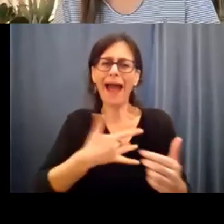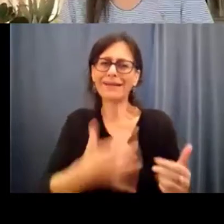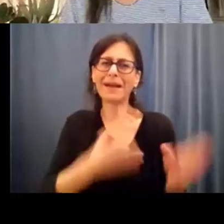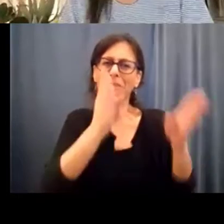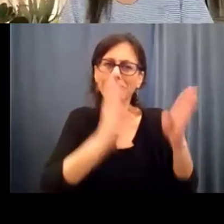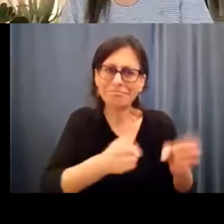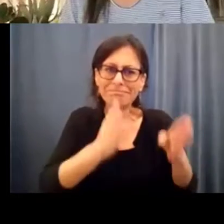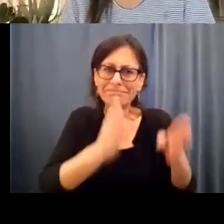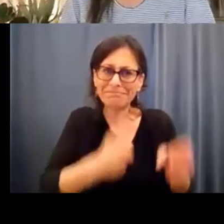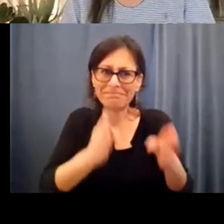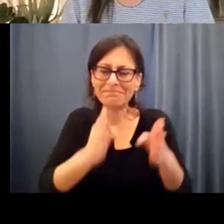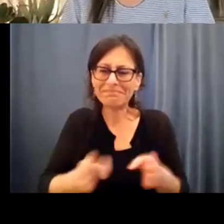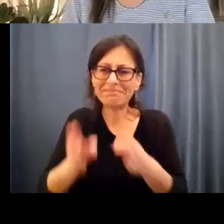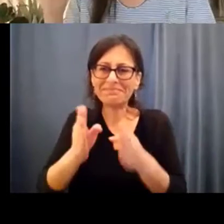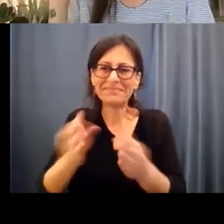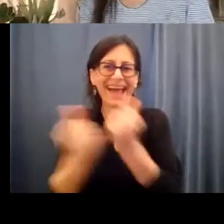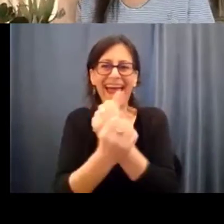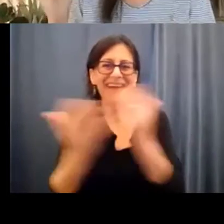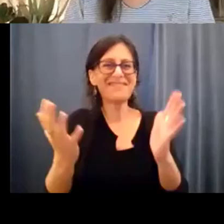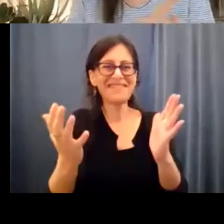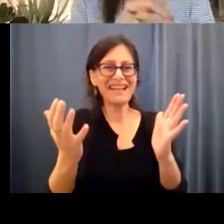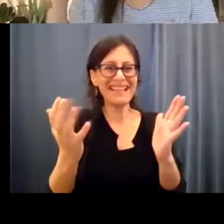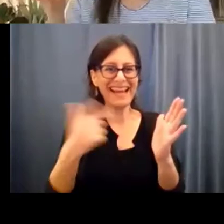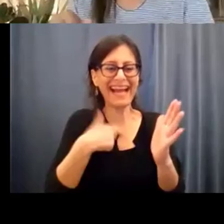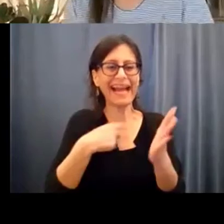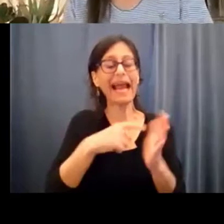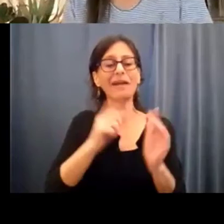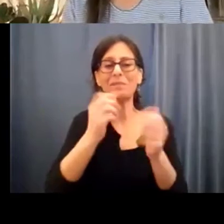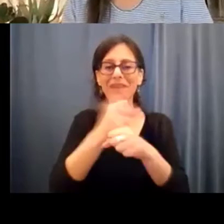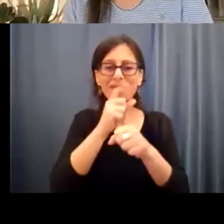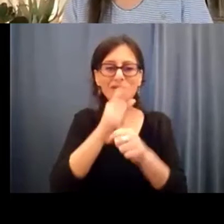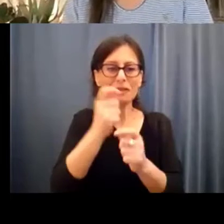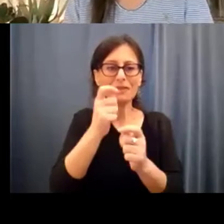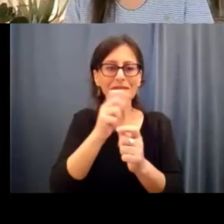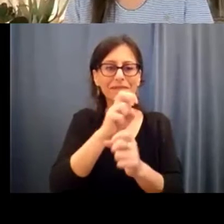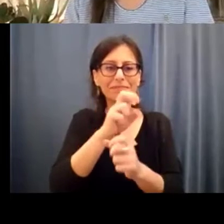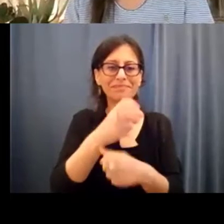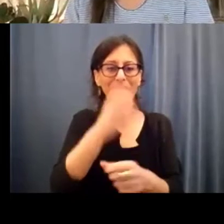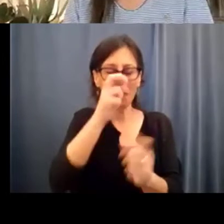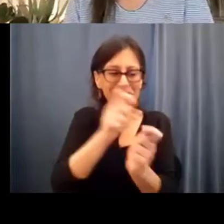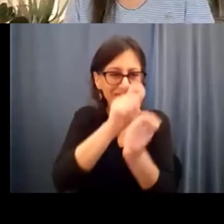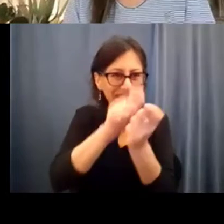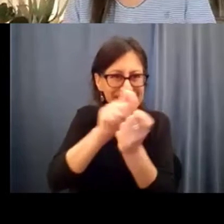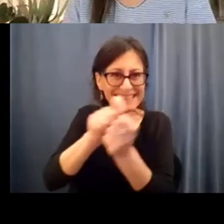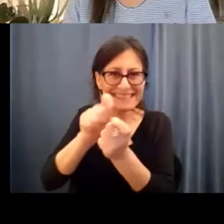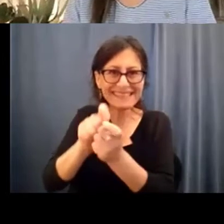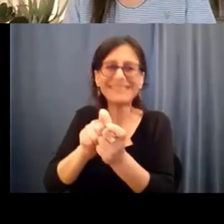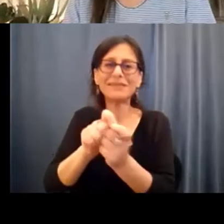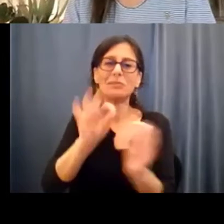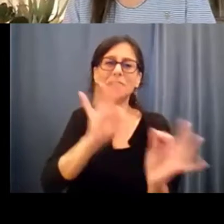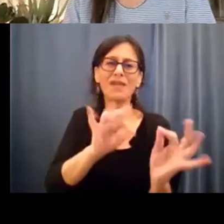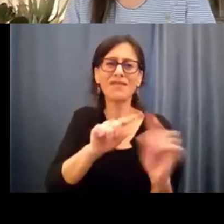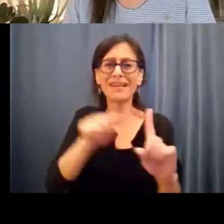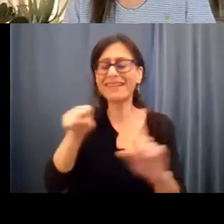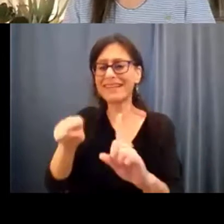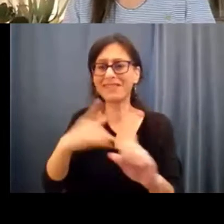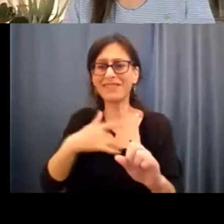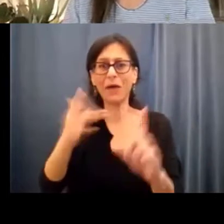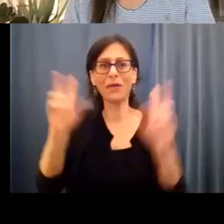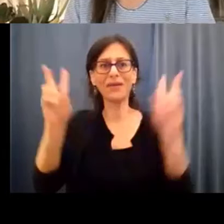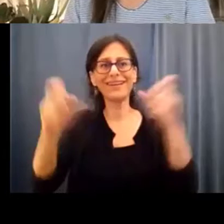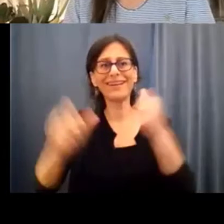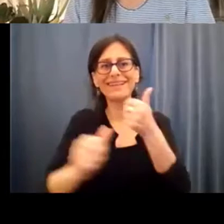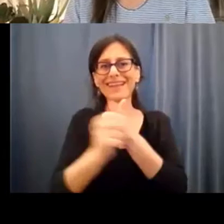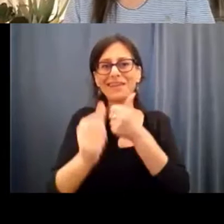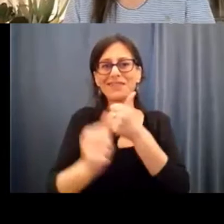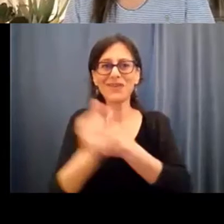out and just crossing my T's and dotting all the I's. And this felt like, it could be